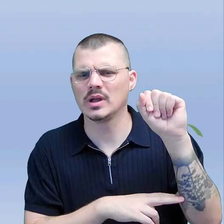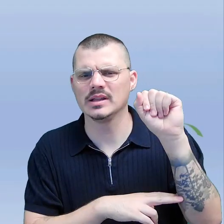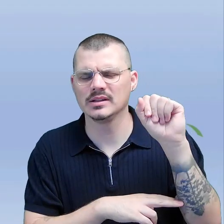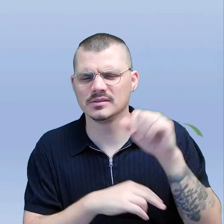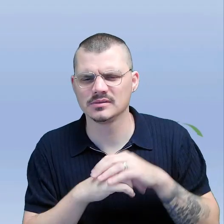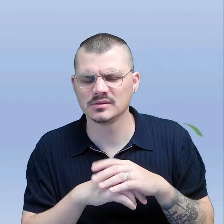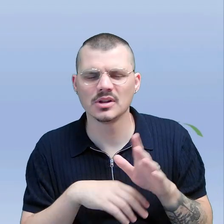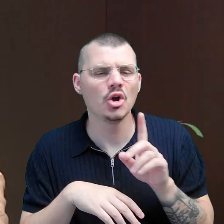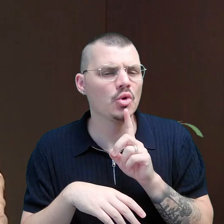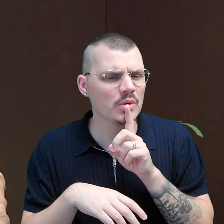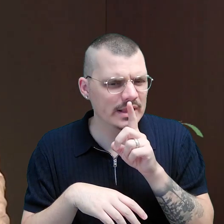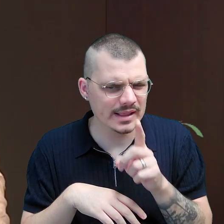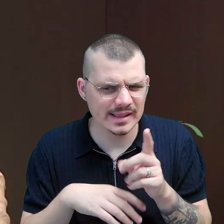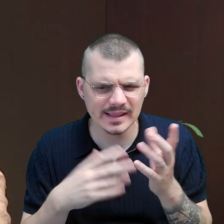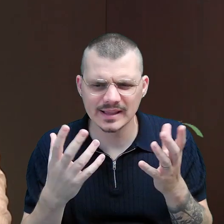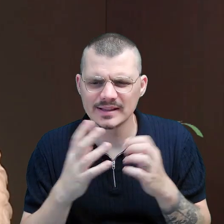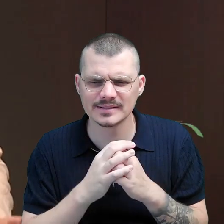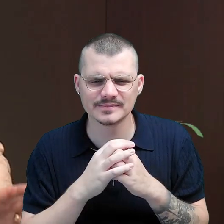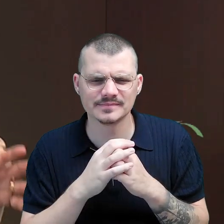Really, really